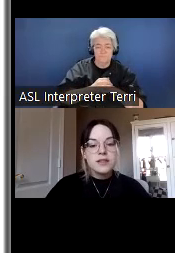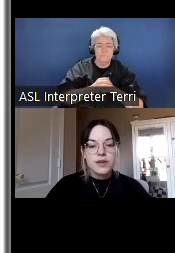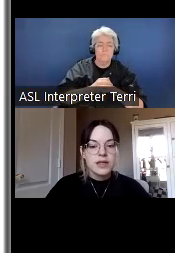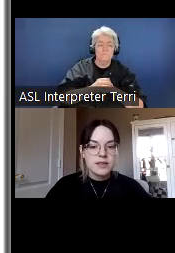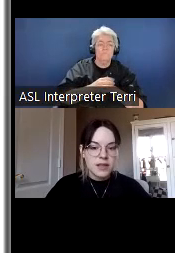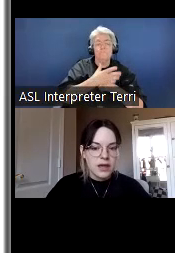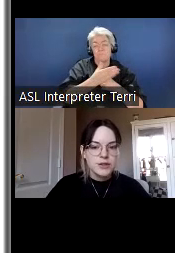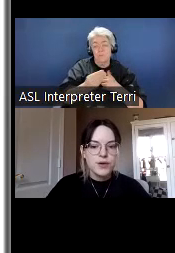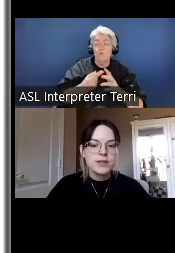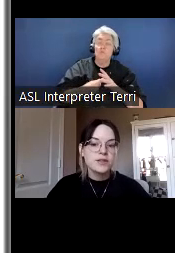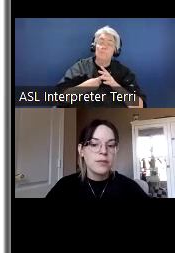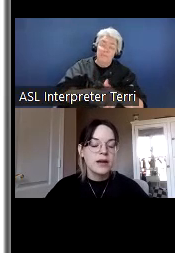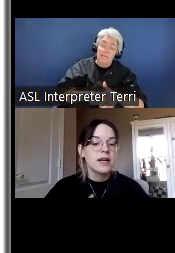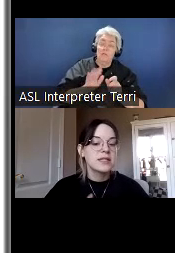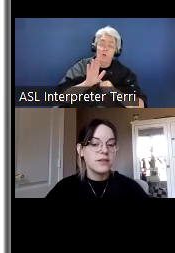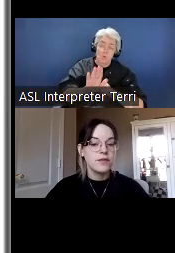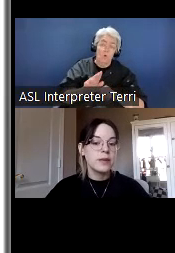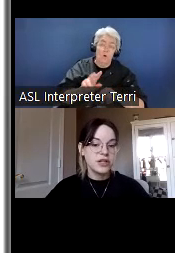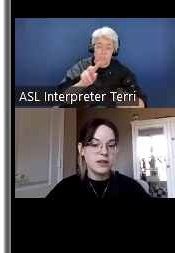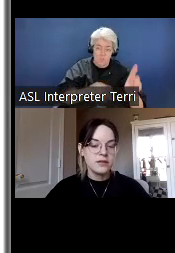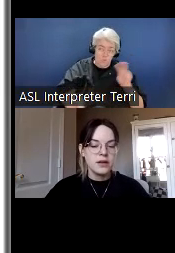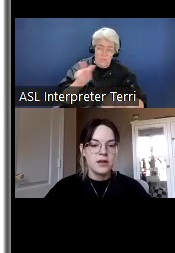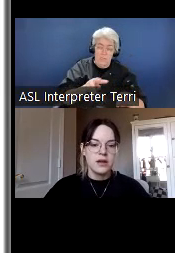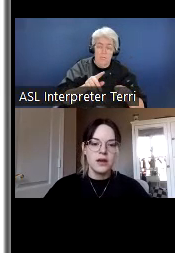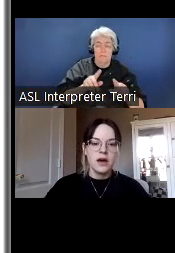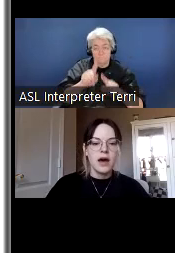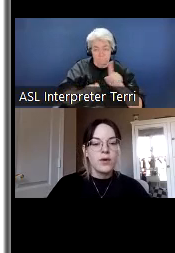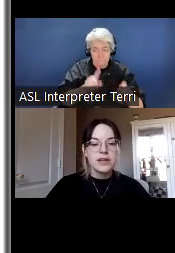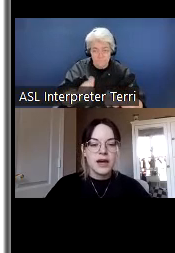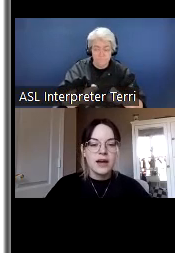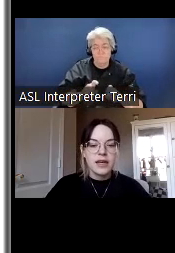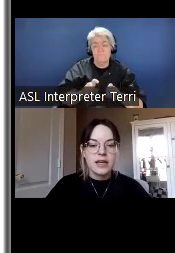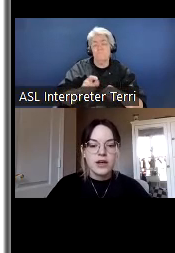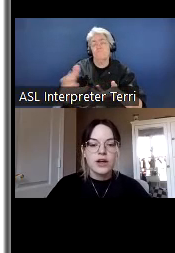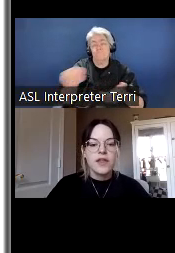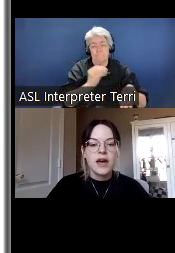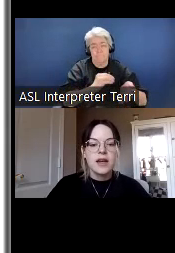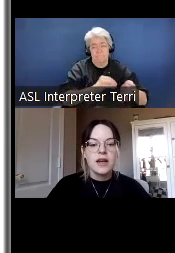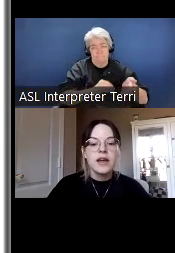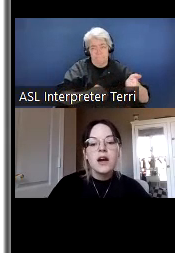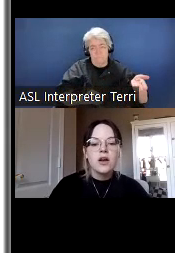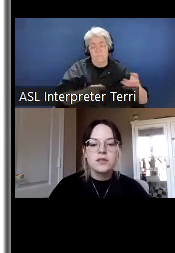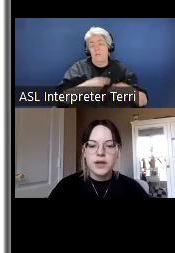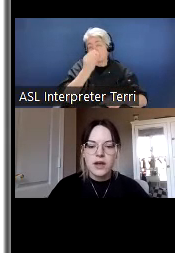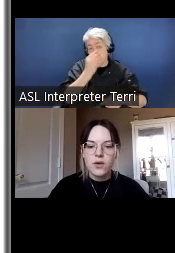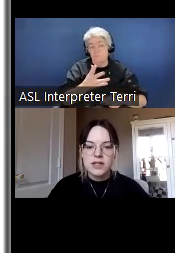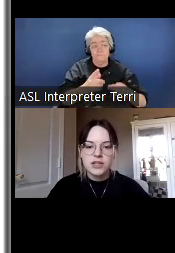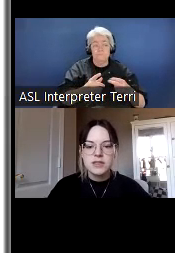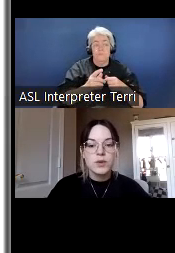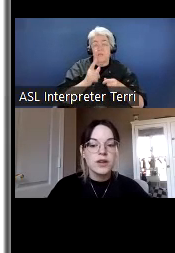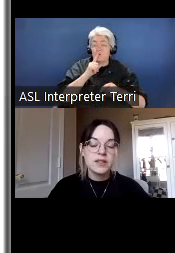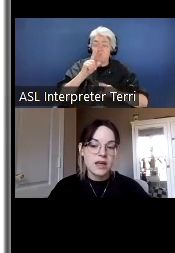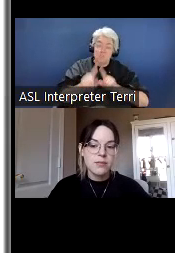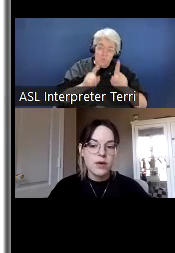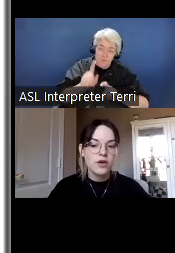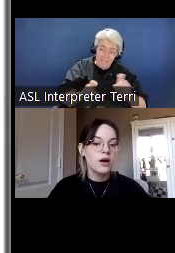To begin the screening stage, you can start by collecting information. I wanted to highlight here that not all screening